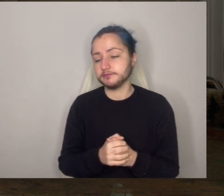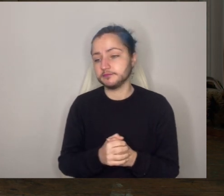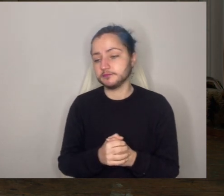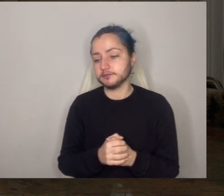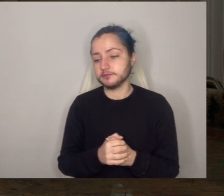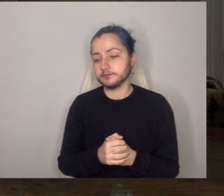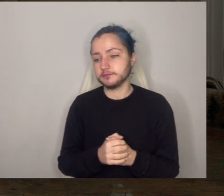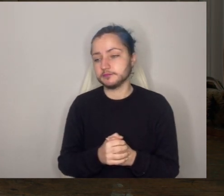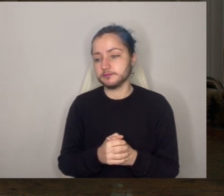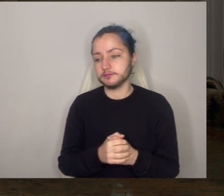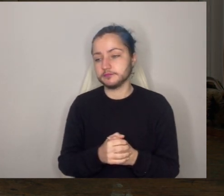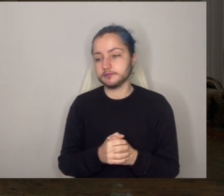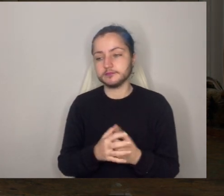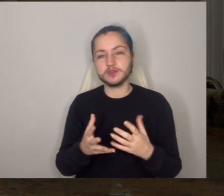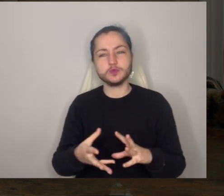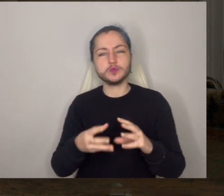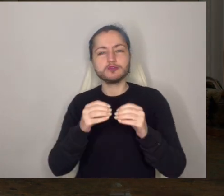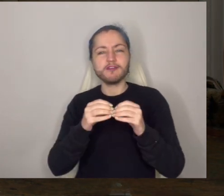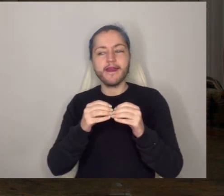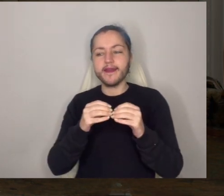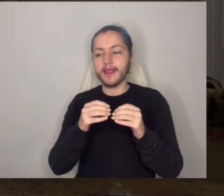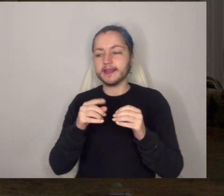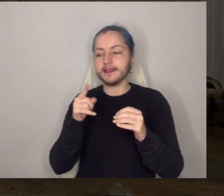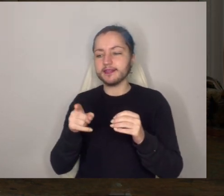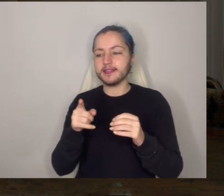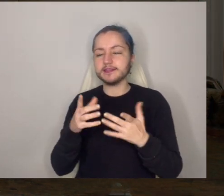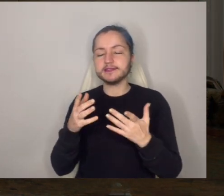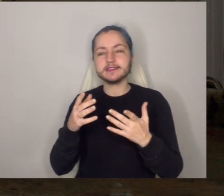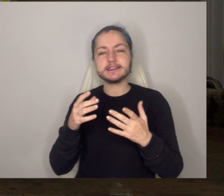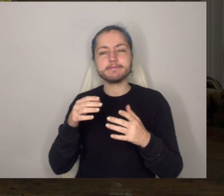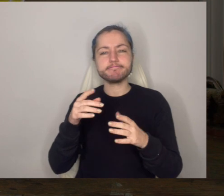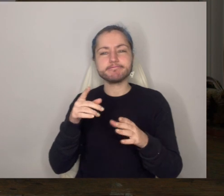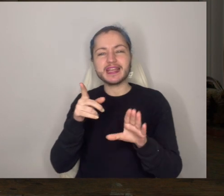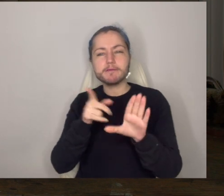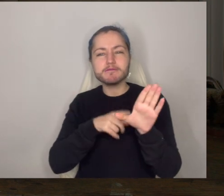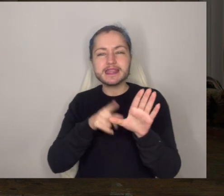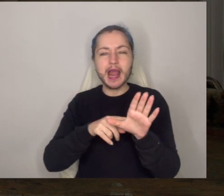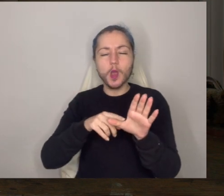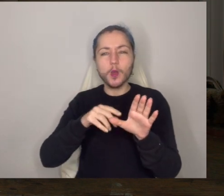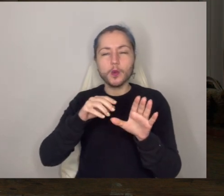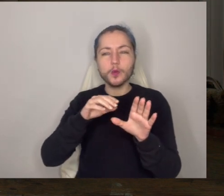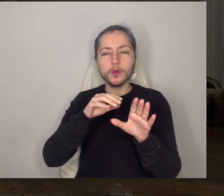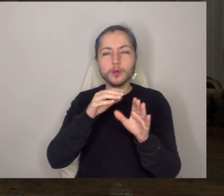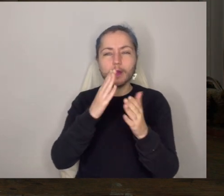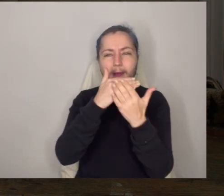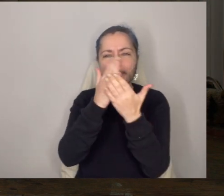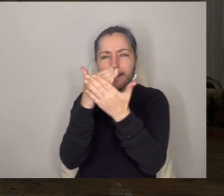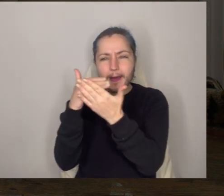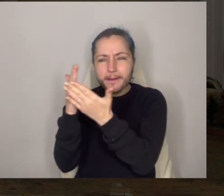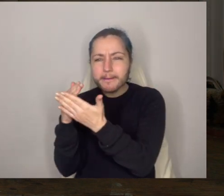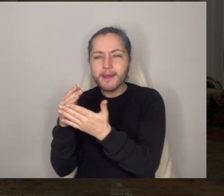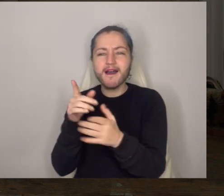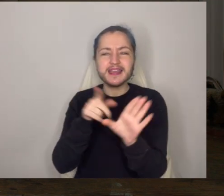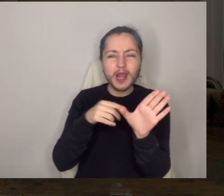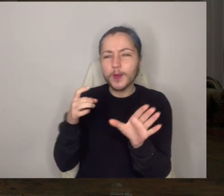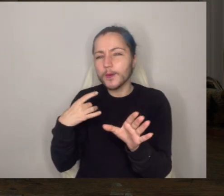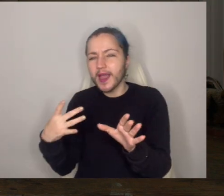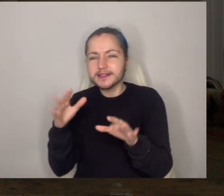quite a good amount of coverage, but not too much, because we want it to have enough time to dry.